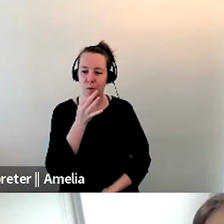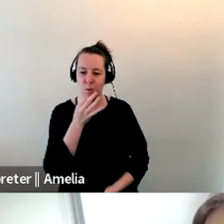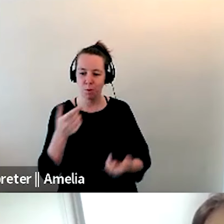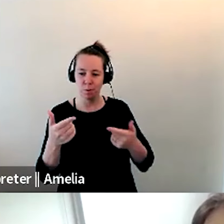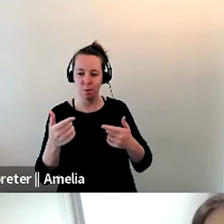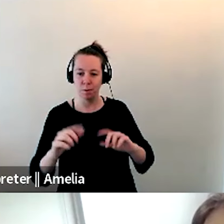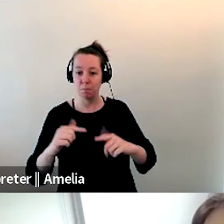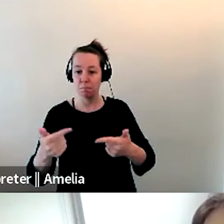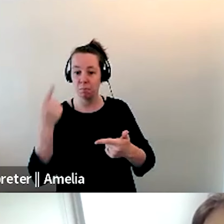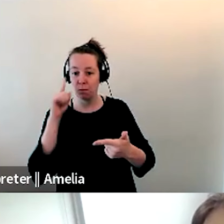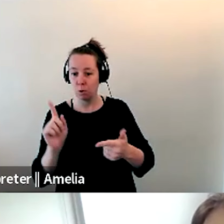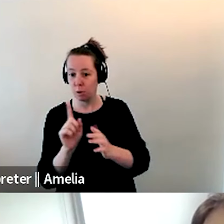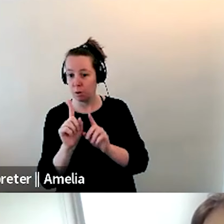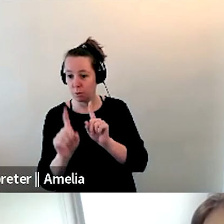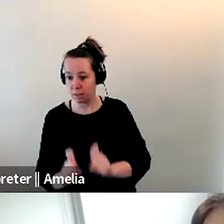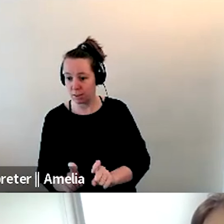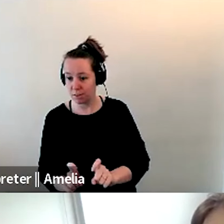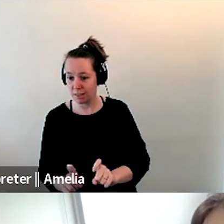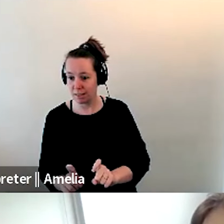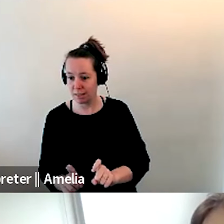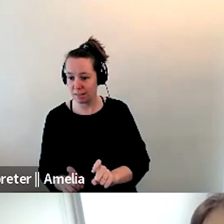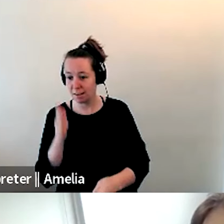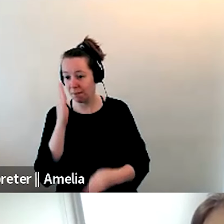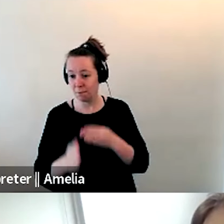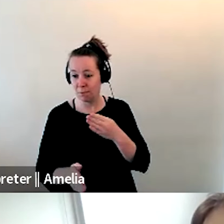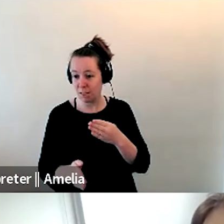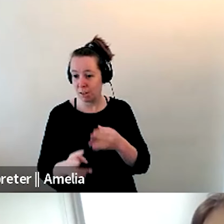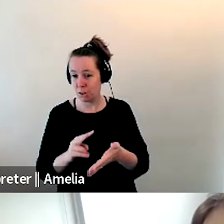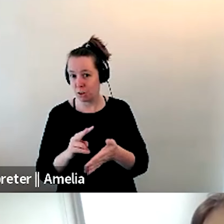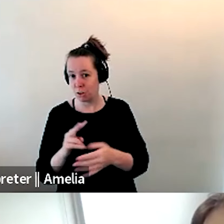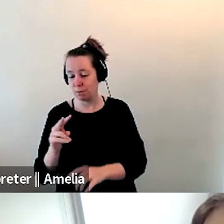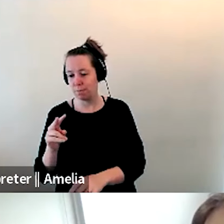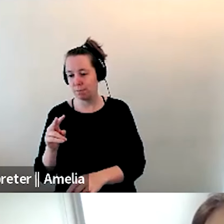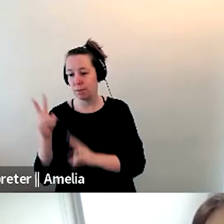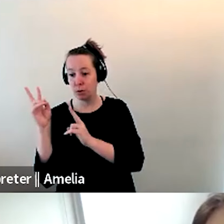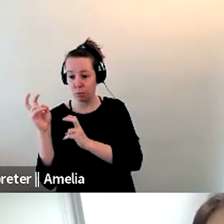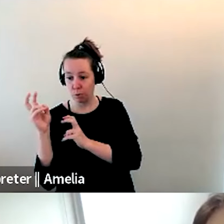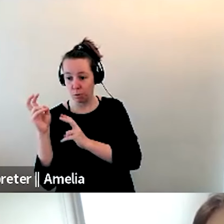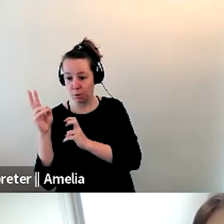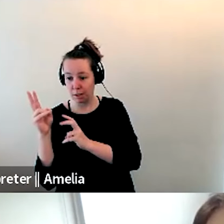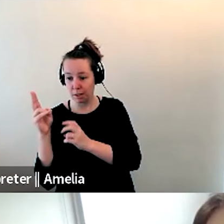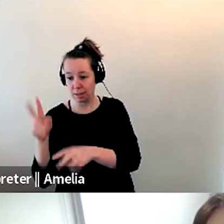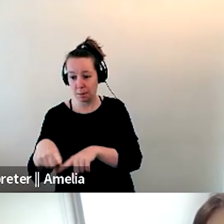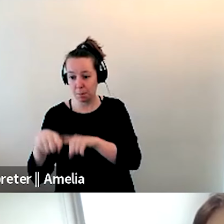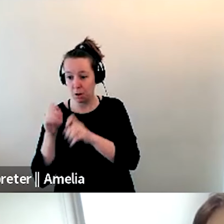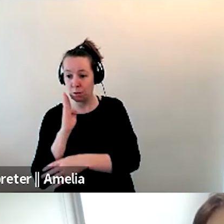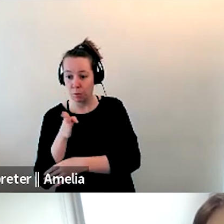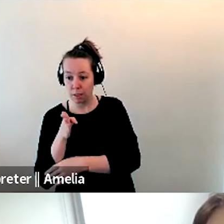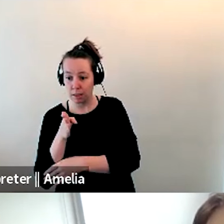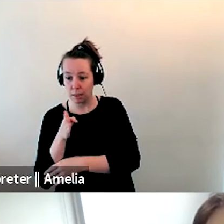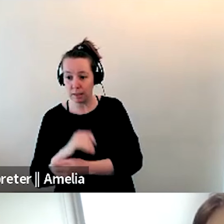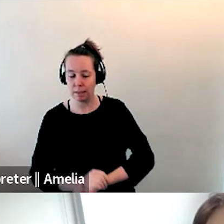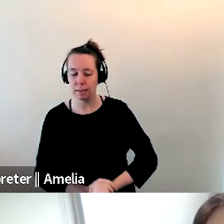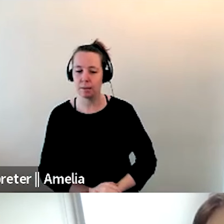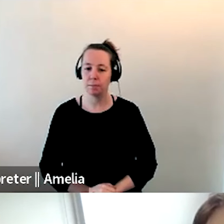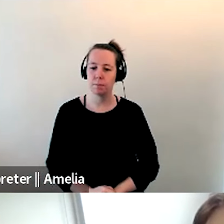we get to the question part, we'll end the recording so that people can ask their questions in private. But I'm going to ask Madeline. So you're